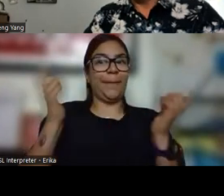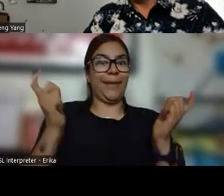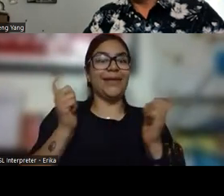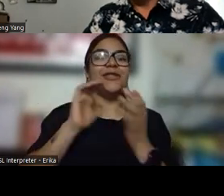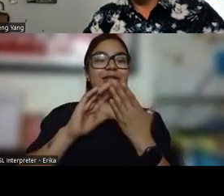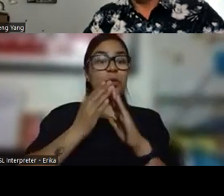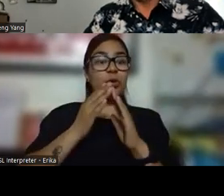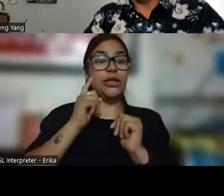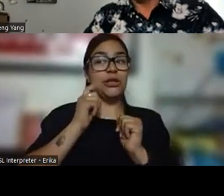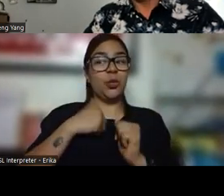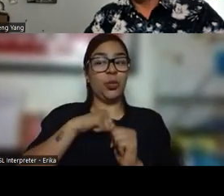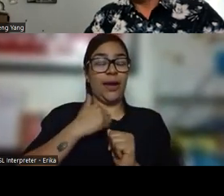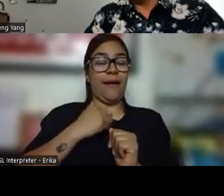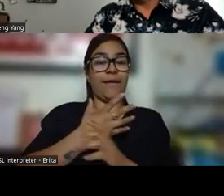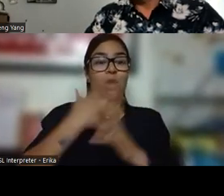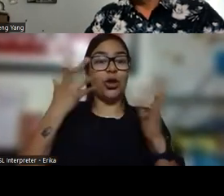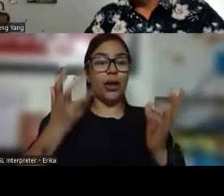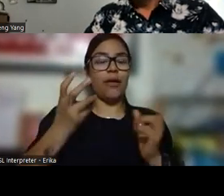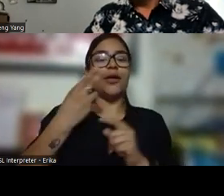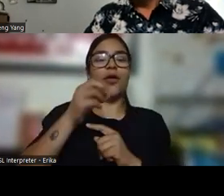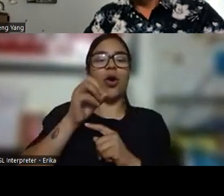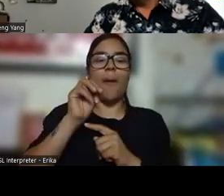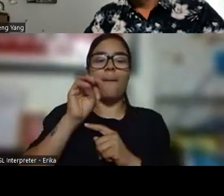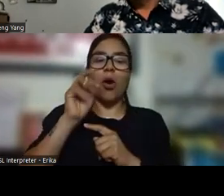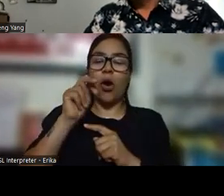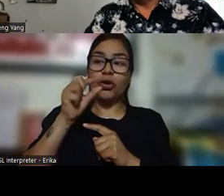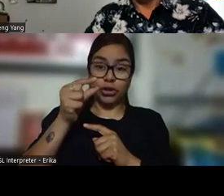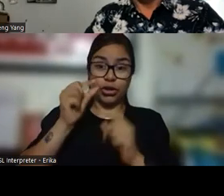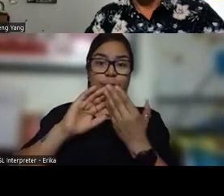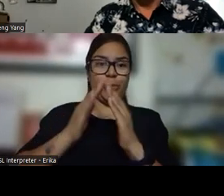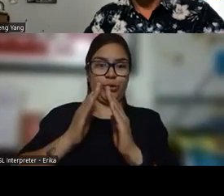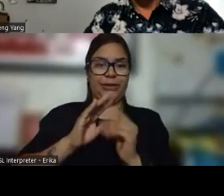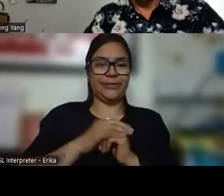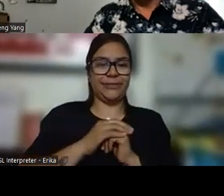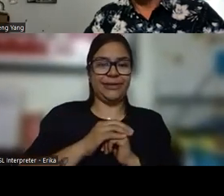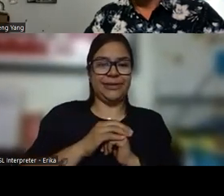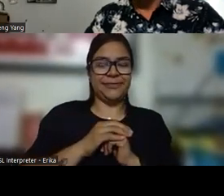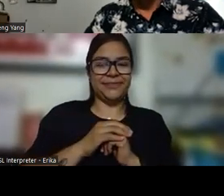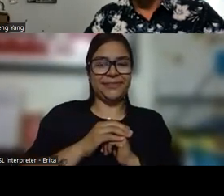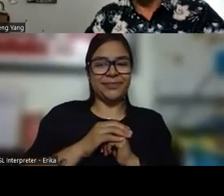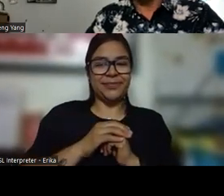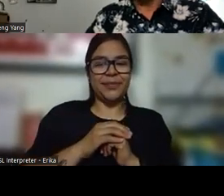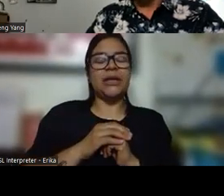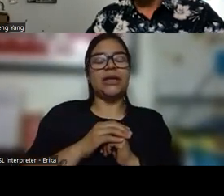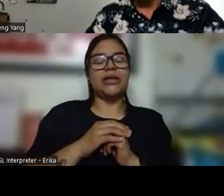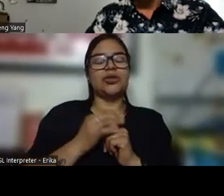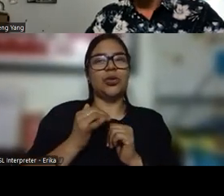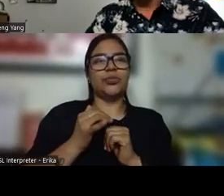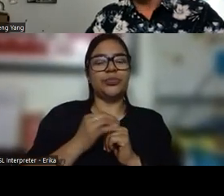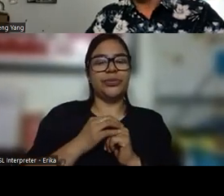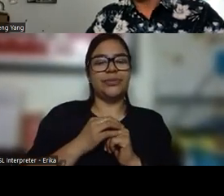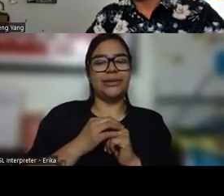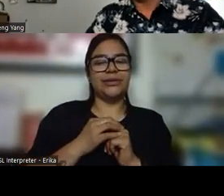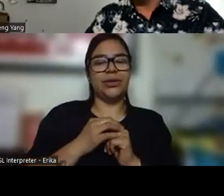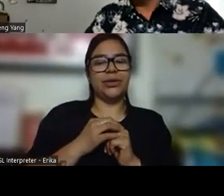And we also have the 5 health puppy that which we educate and we teach them. Each